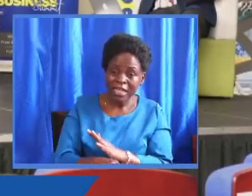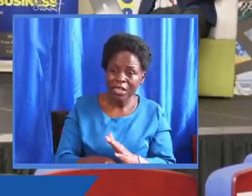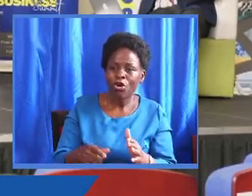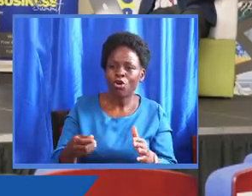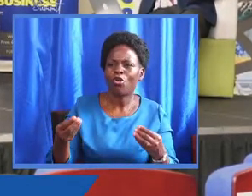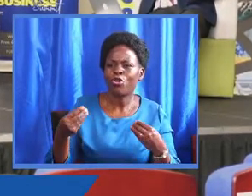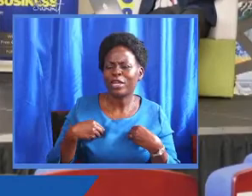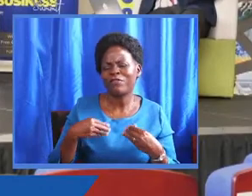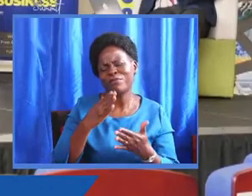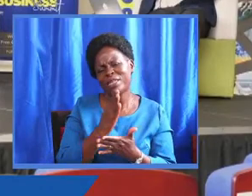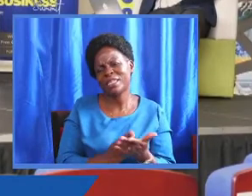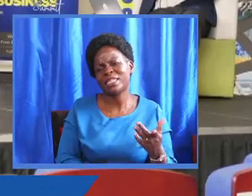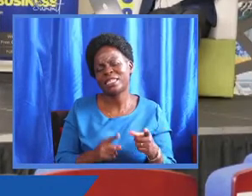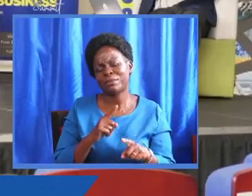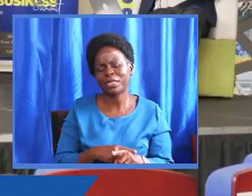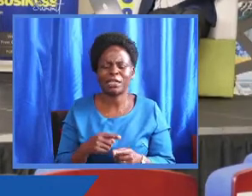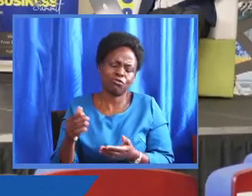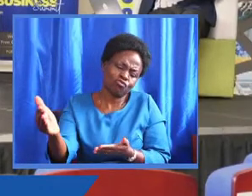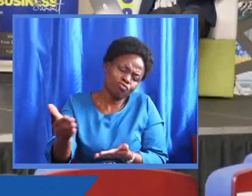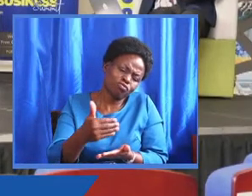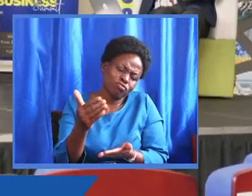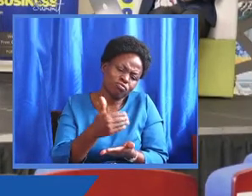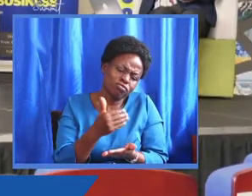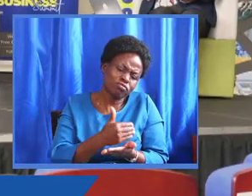me some allowance to recollect myself?